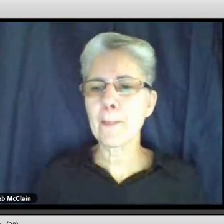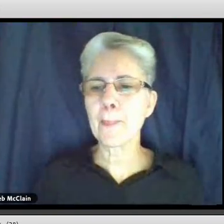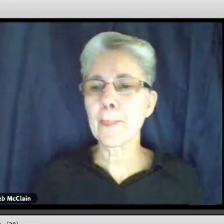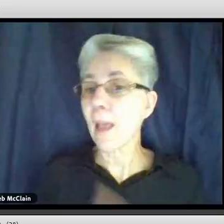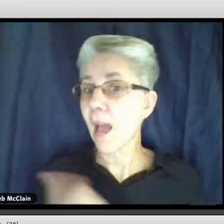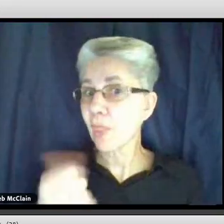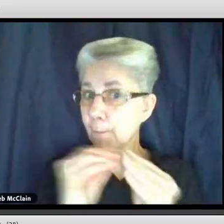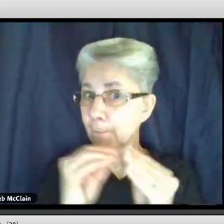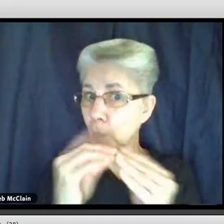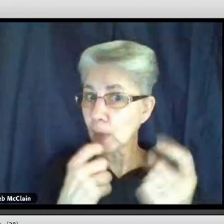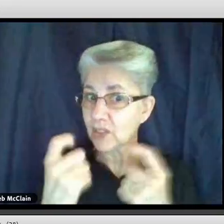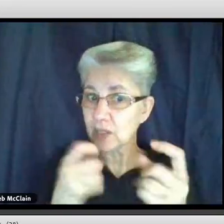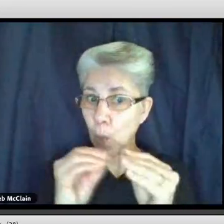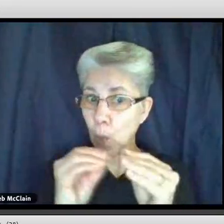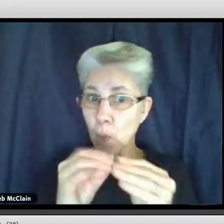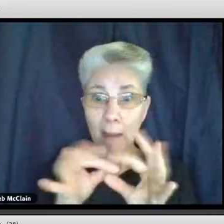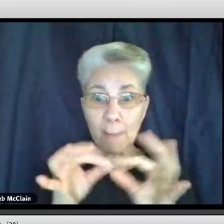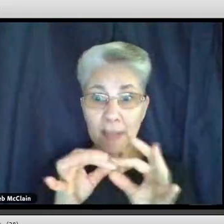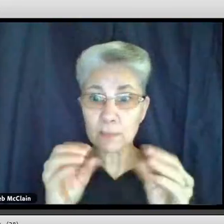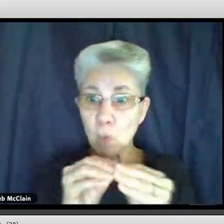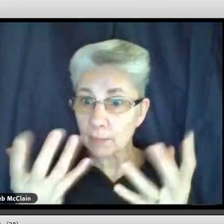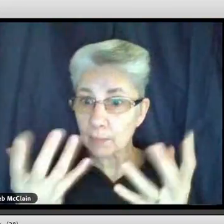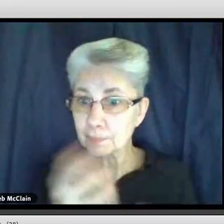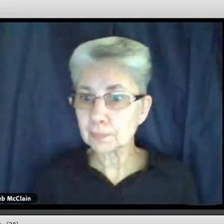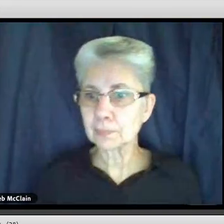Are there any further questions or comments?